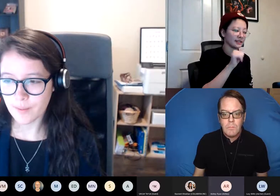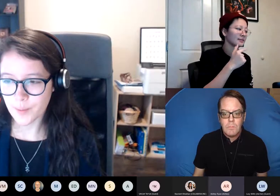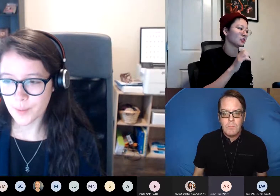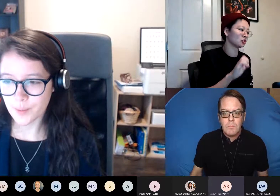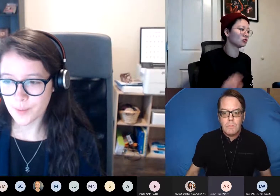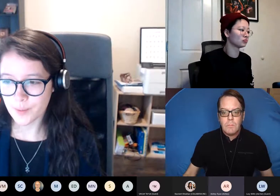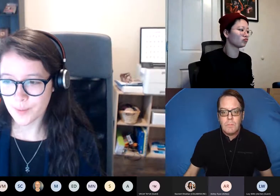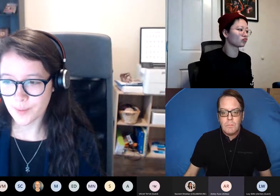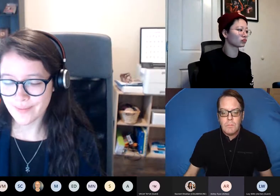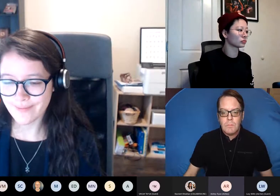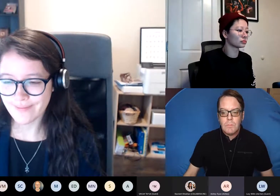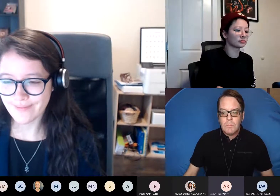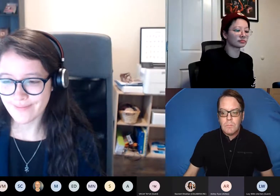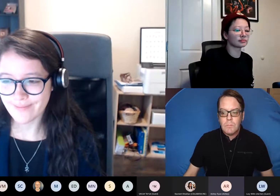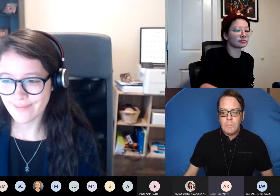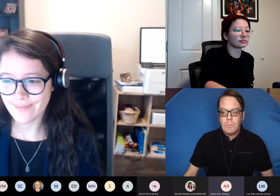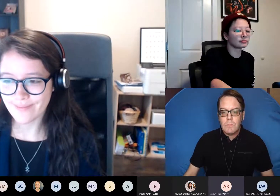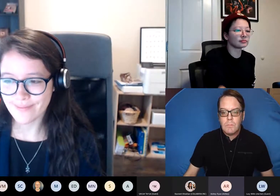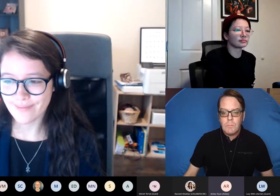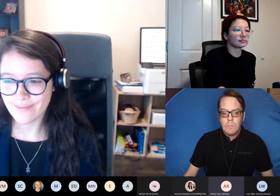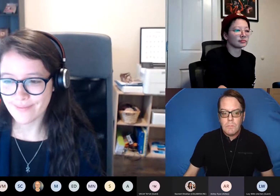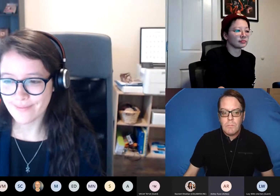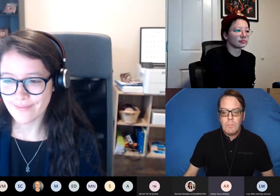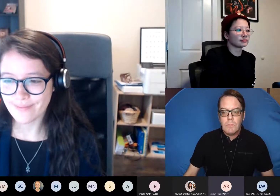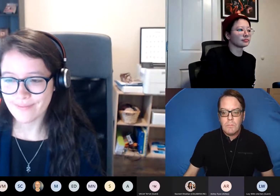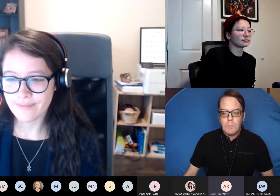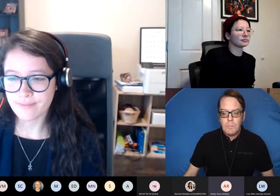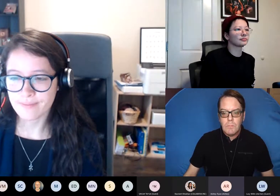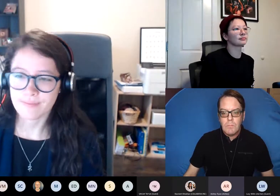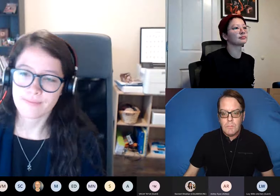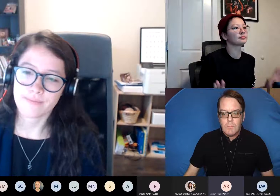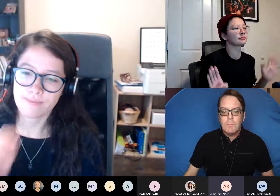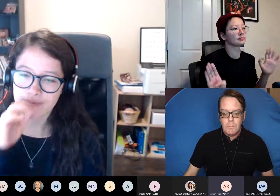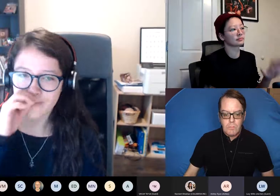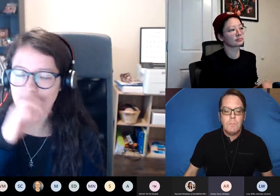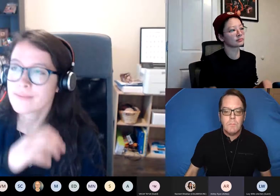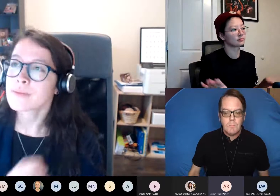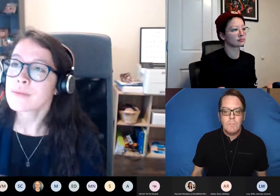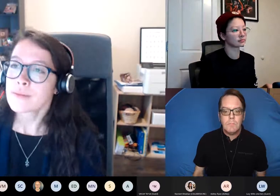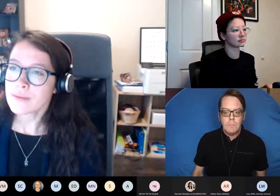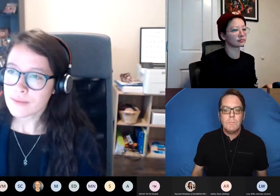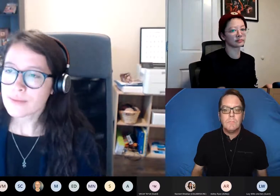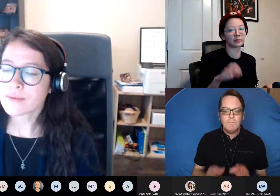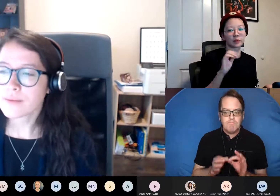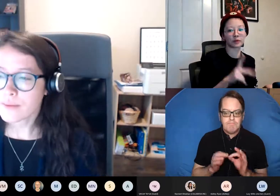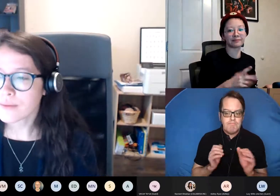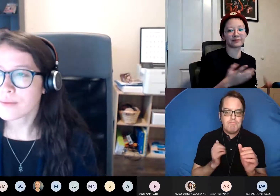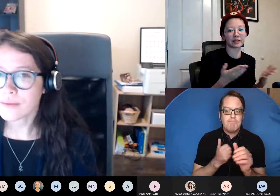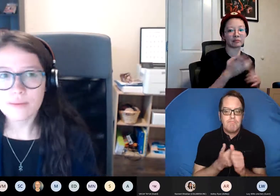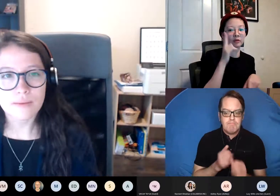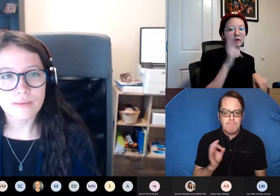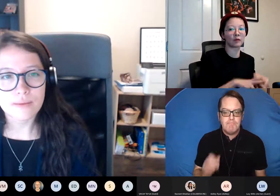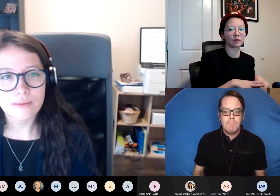but there's rich linguistics behind it. There's a cultural heritage there and more.